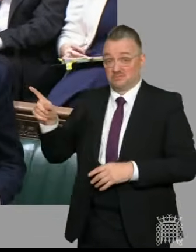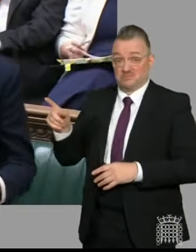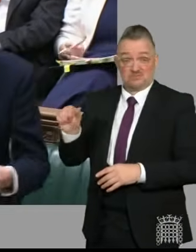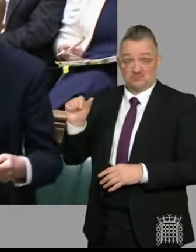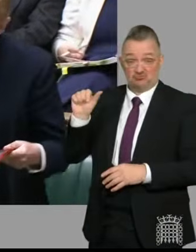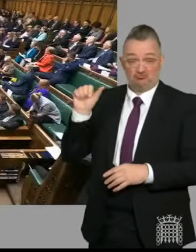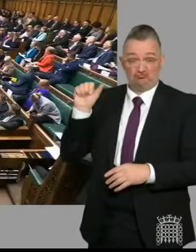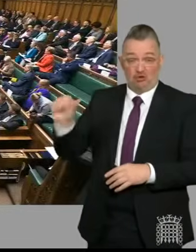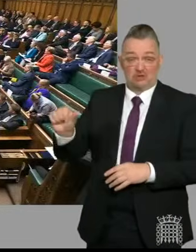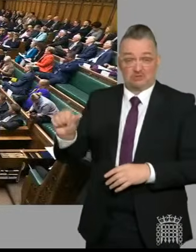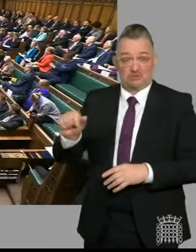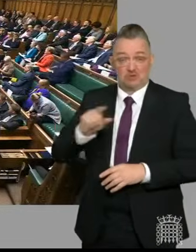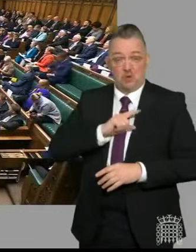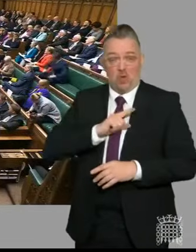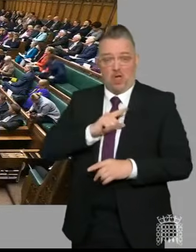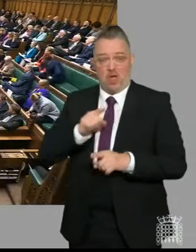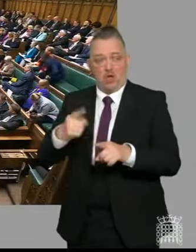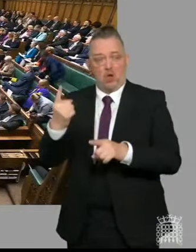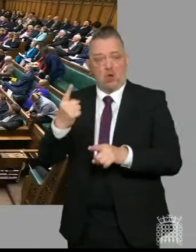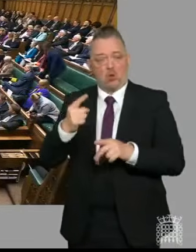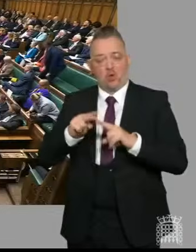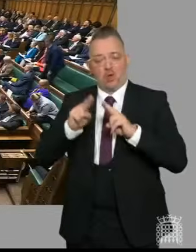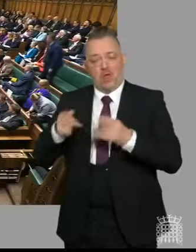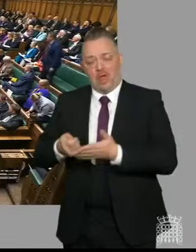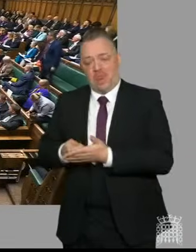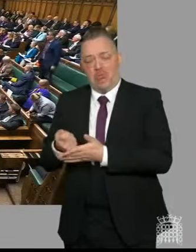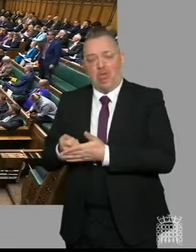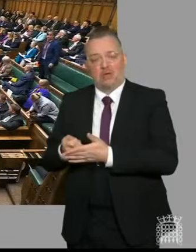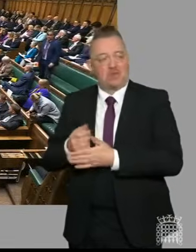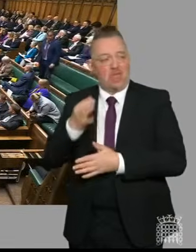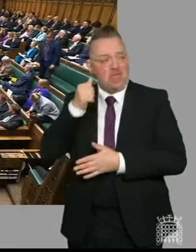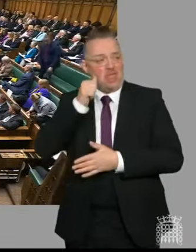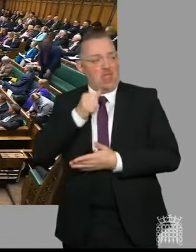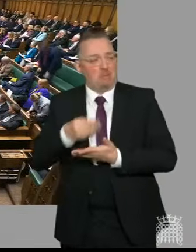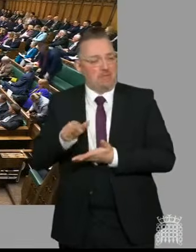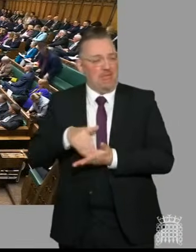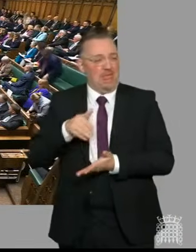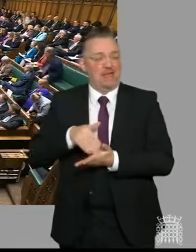account. Right, we now come to the Deputy Leader of the Opposition.